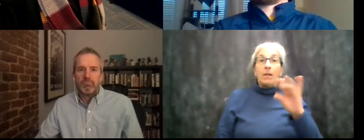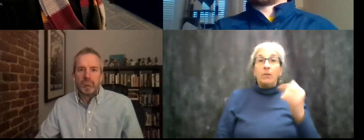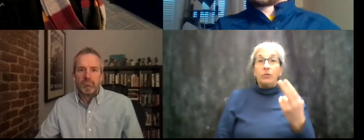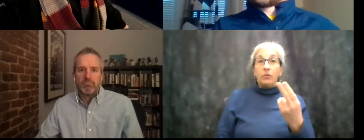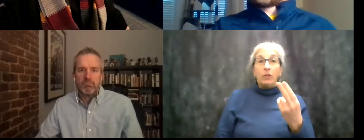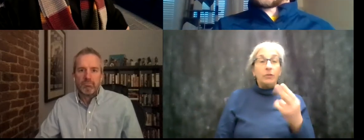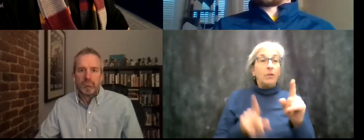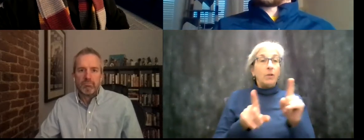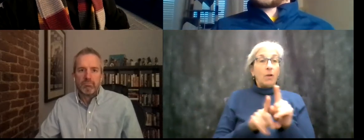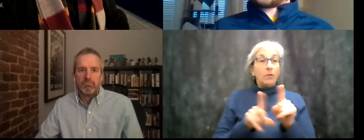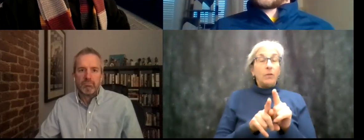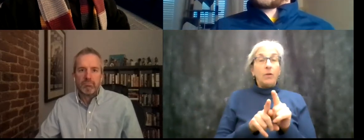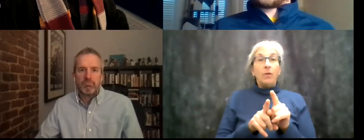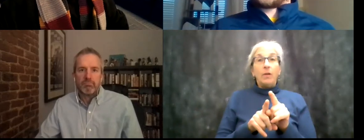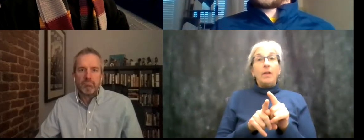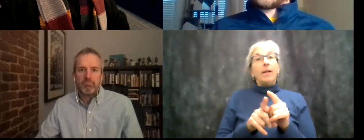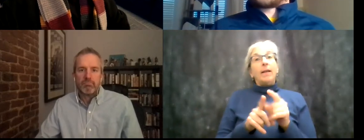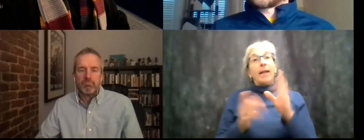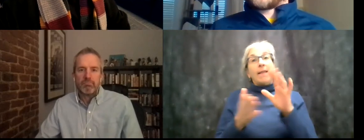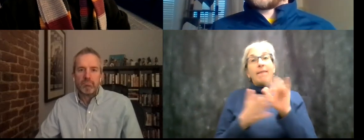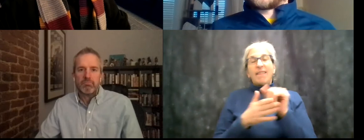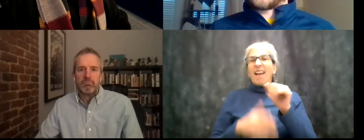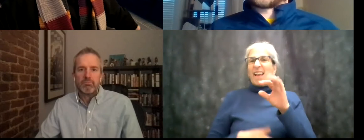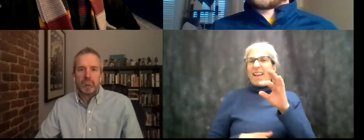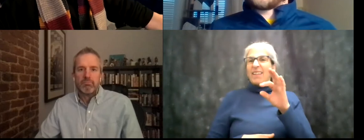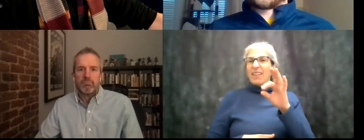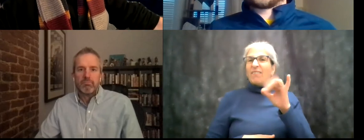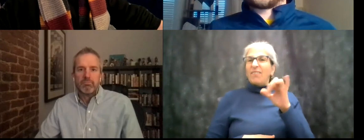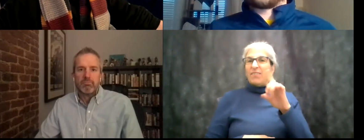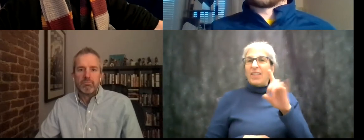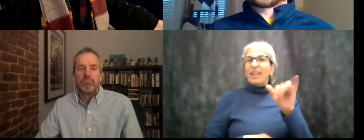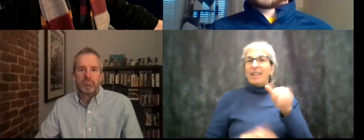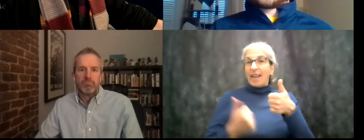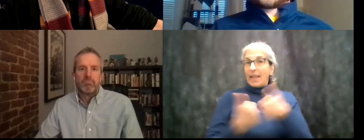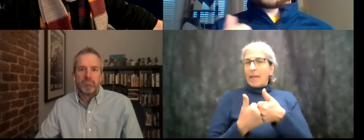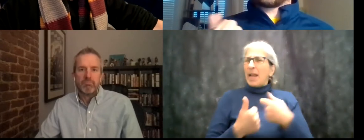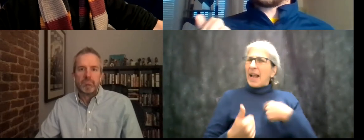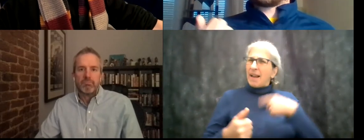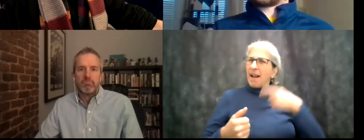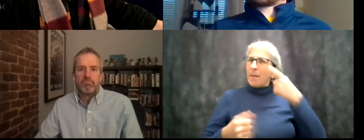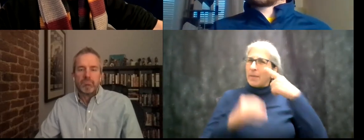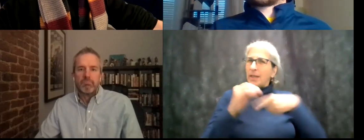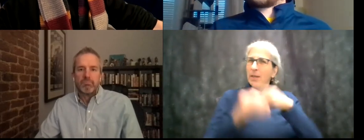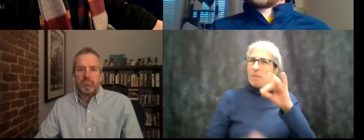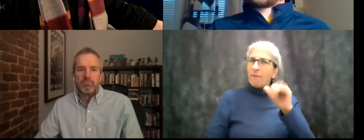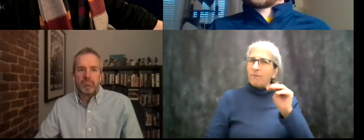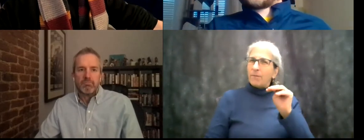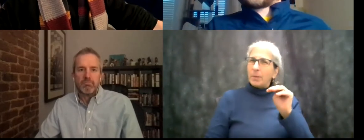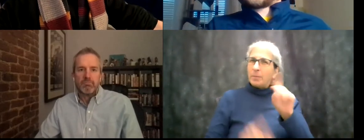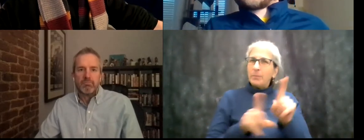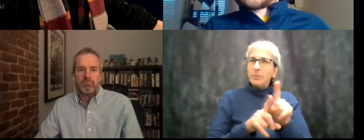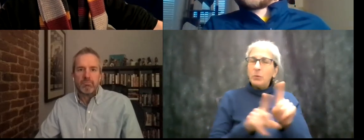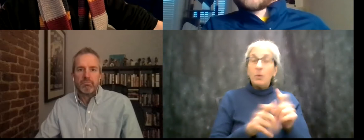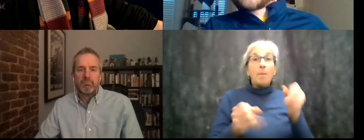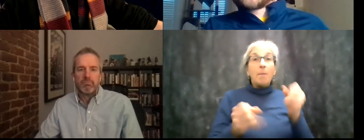into a field like gaming, and I'm more so thinking about, to be honest, film, a lot of folks find that their biggest